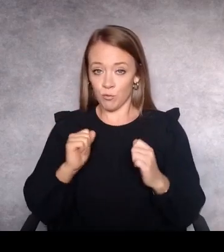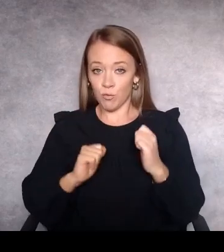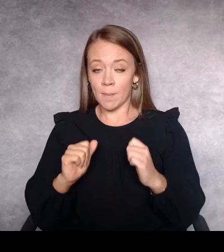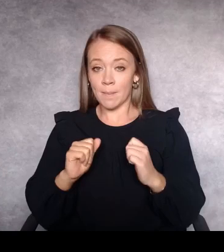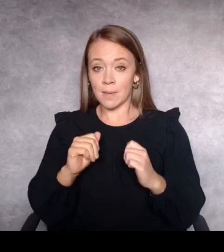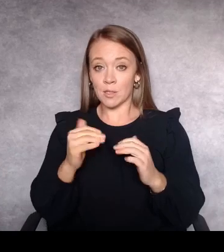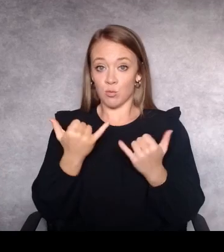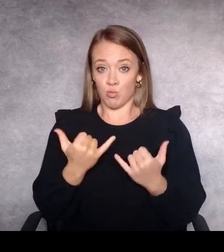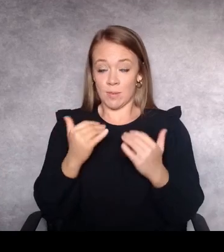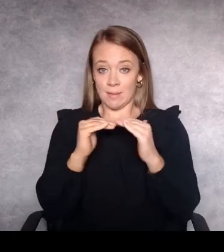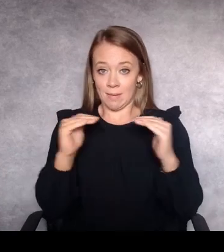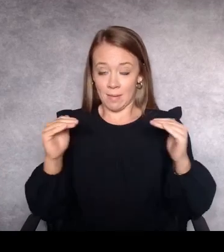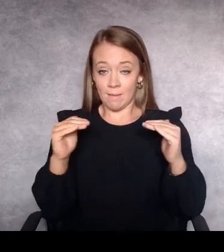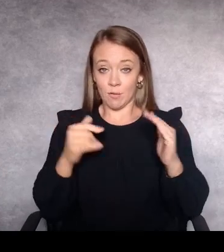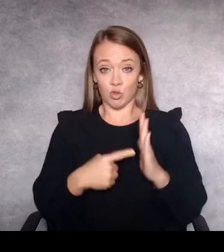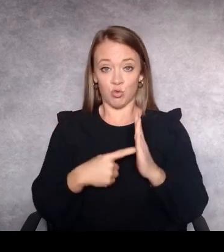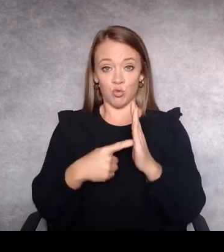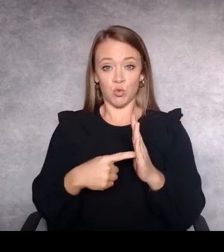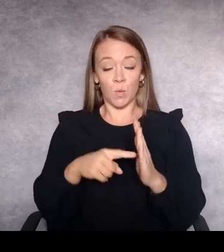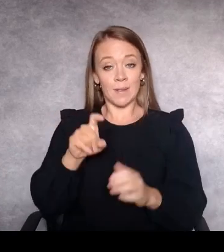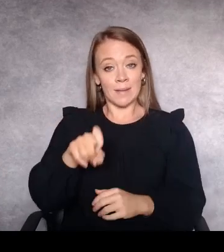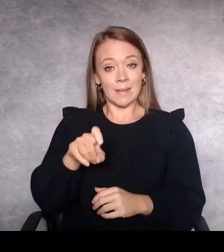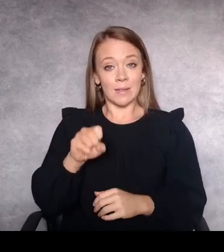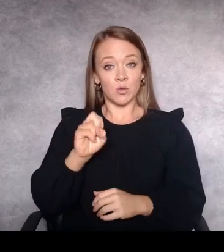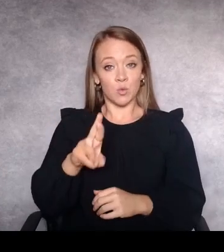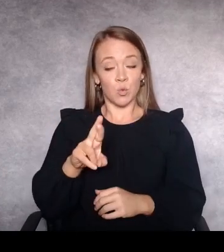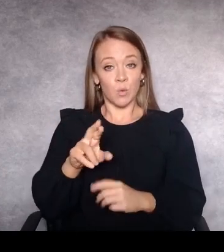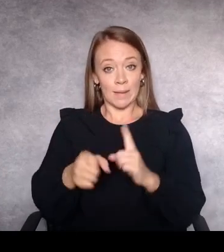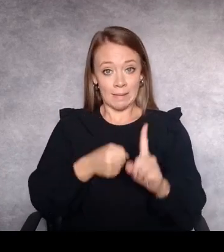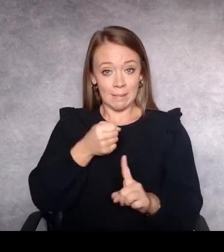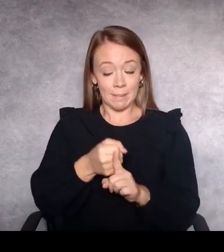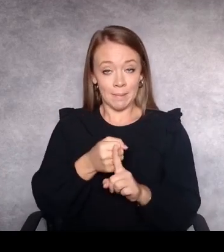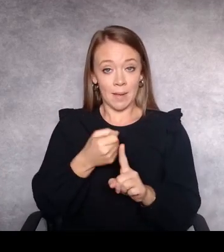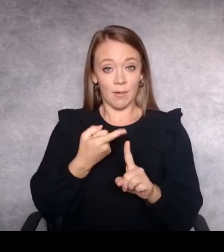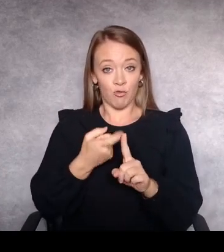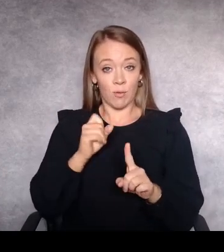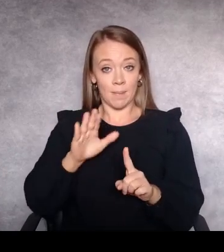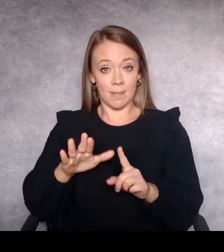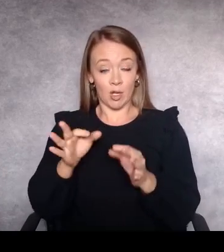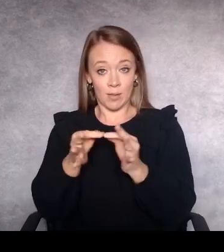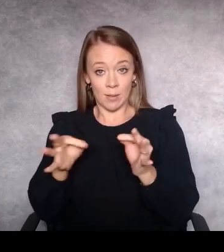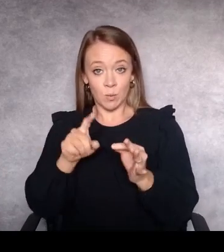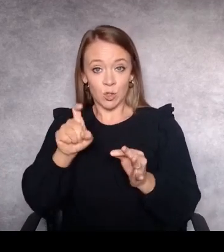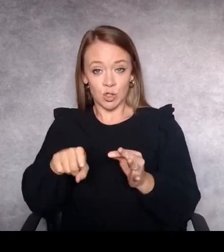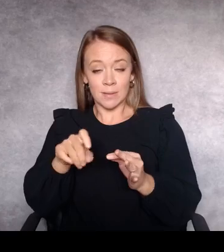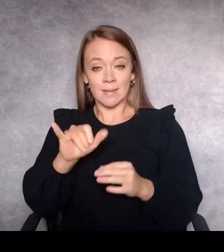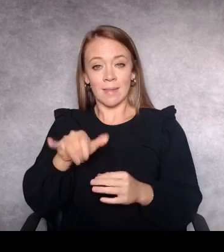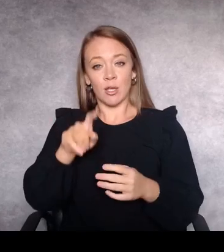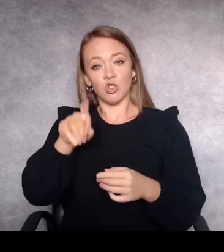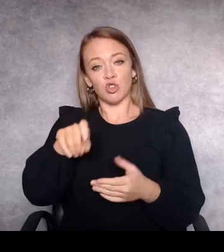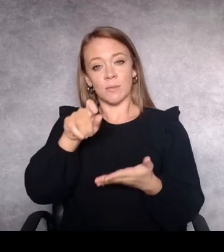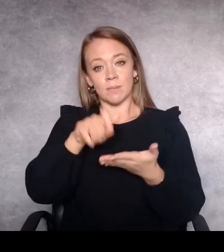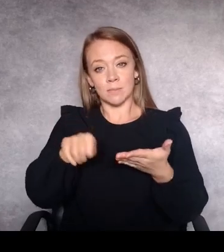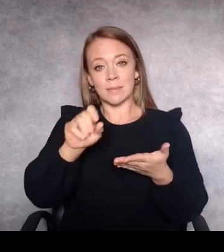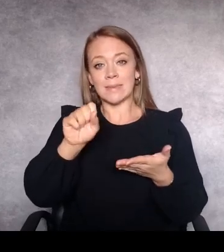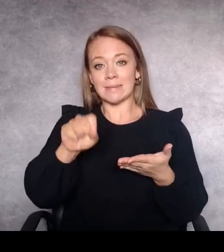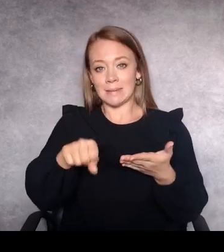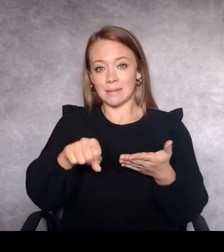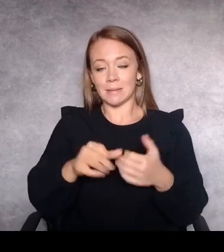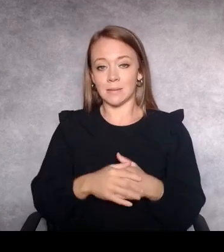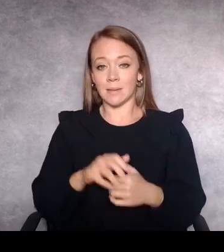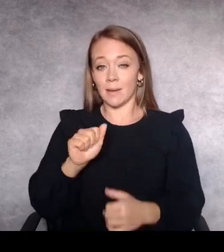present levels, indicate needs or adverse impact, then this should be marked yes. The